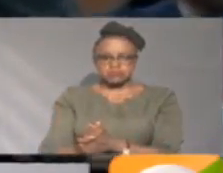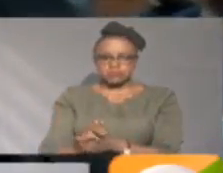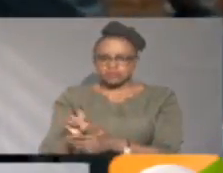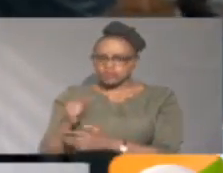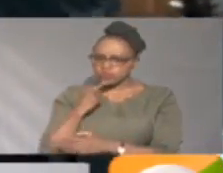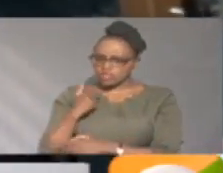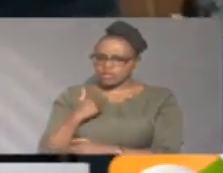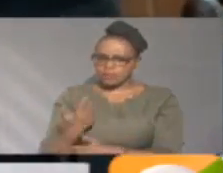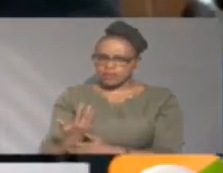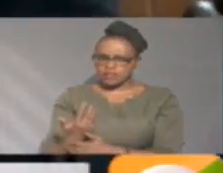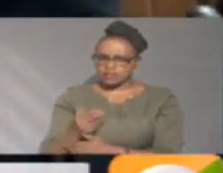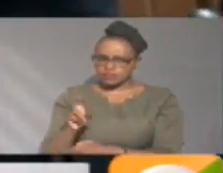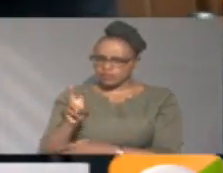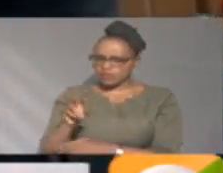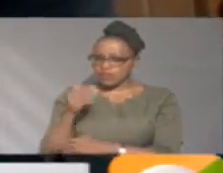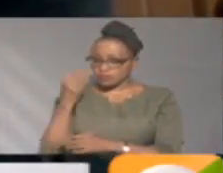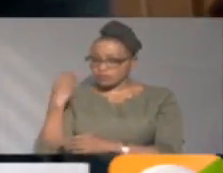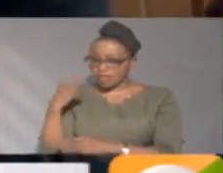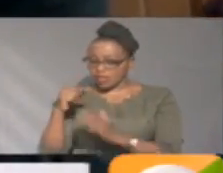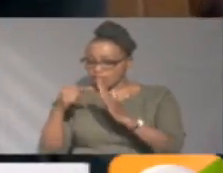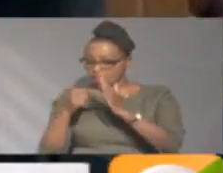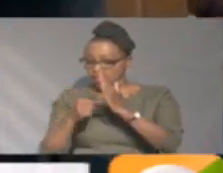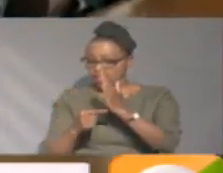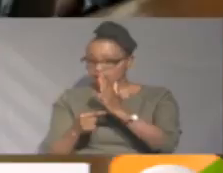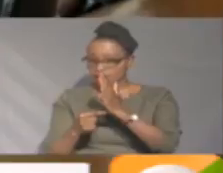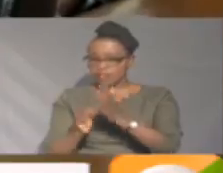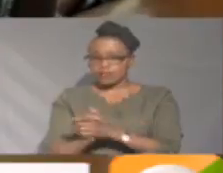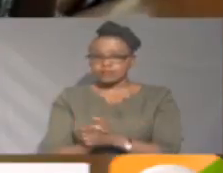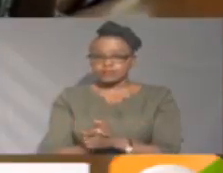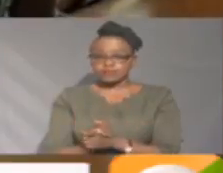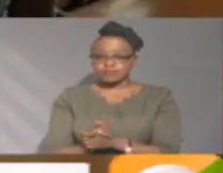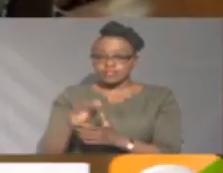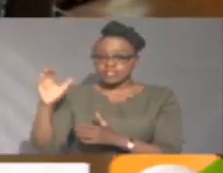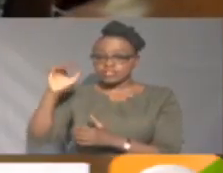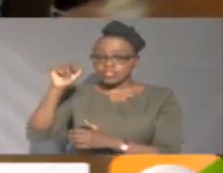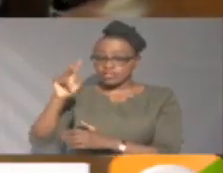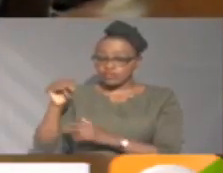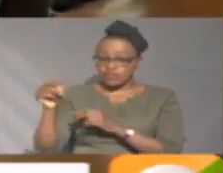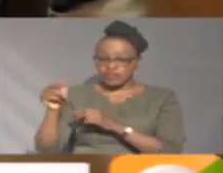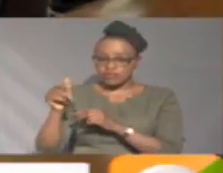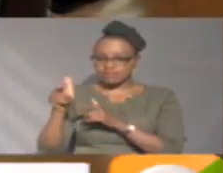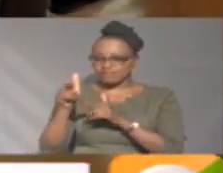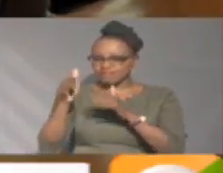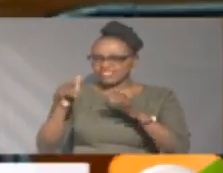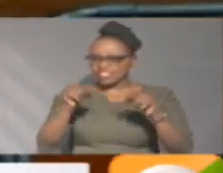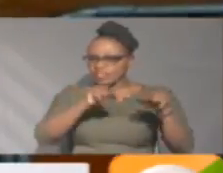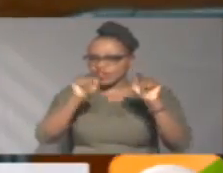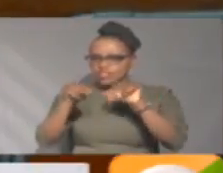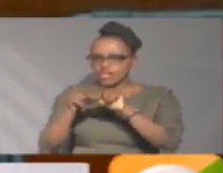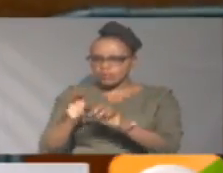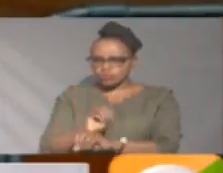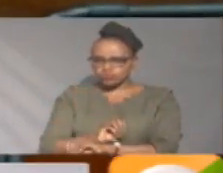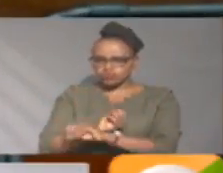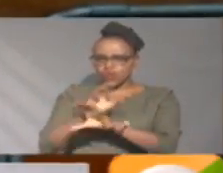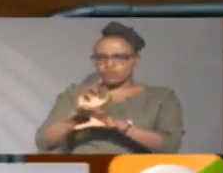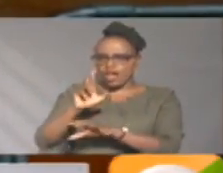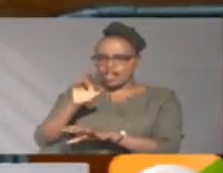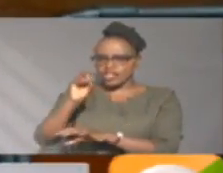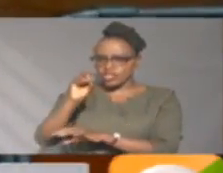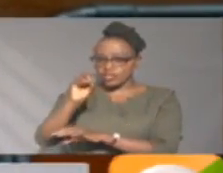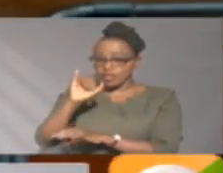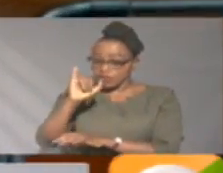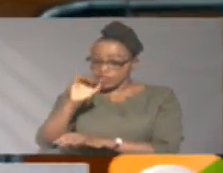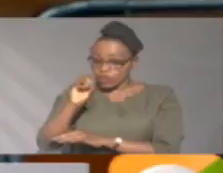You tell me. You've never seen this? No. The Citizen TV journalist took to the stand to shed light on the Rio fiasco